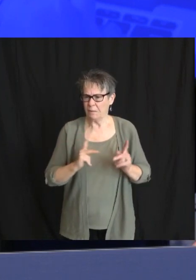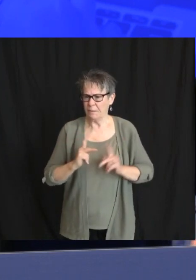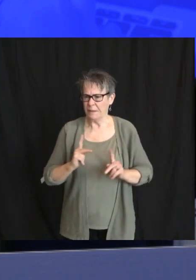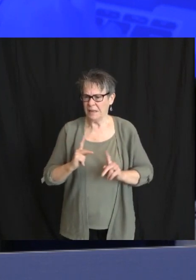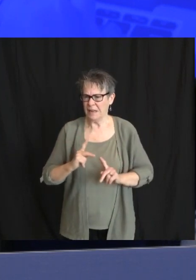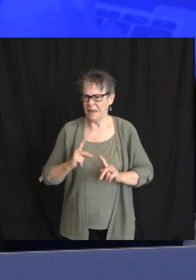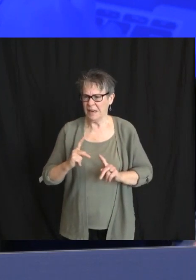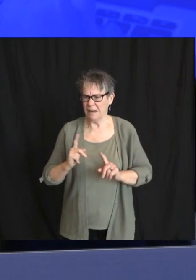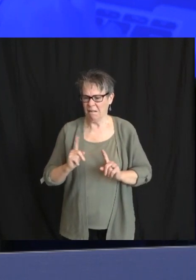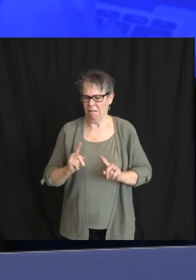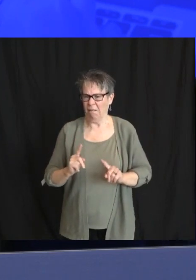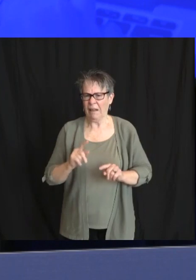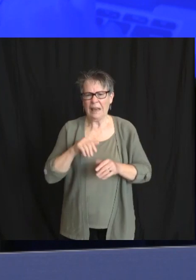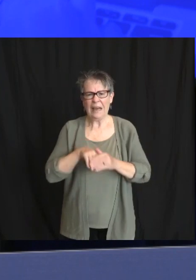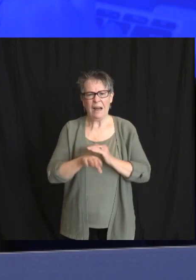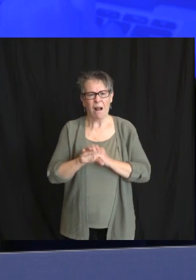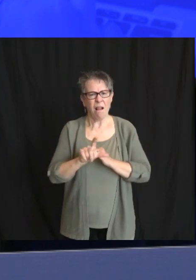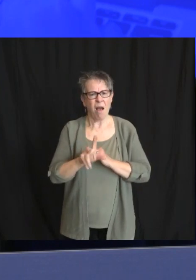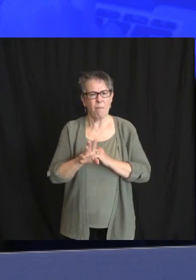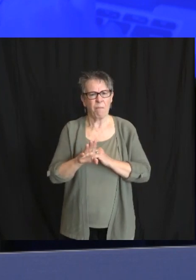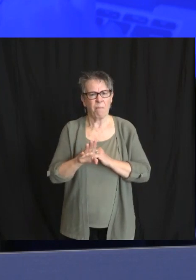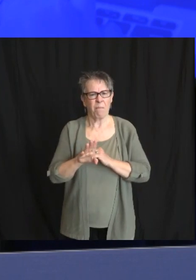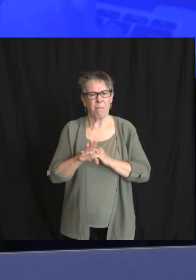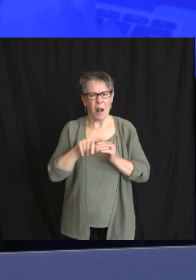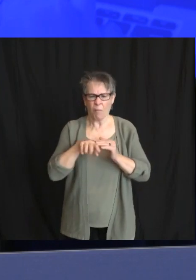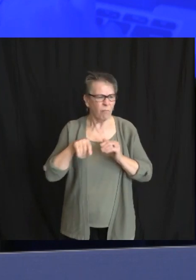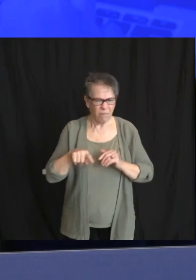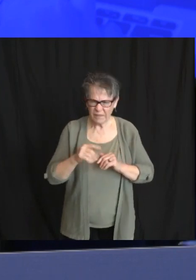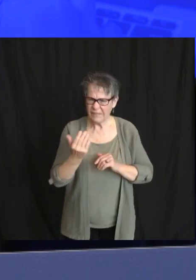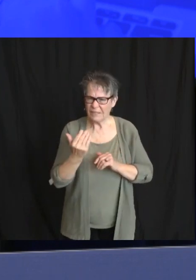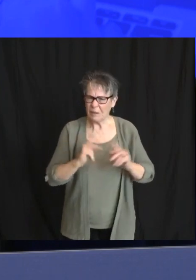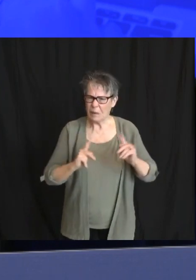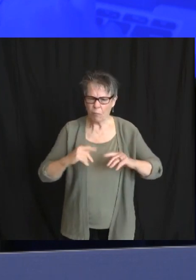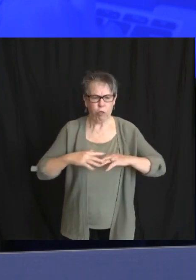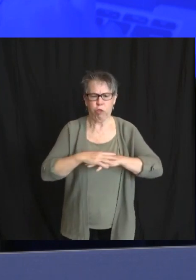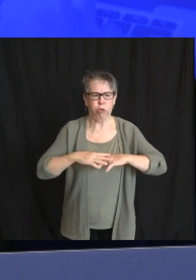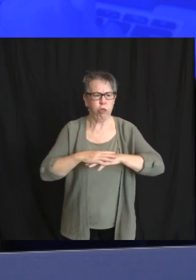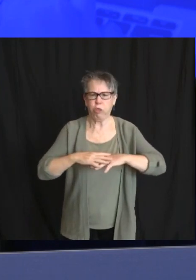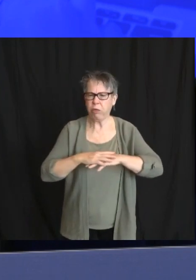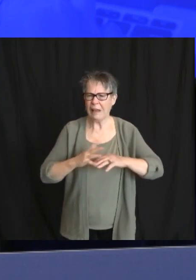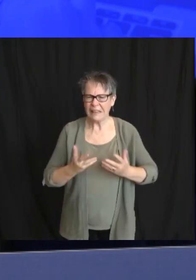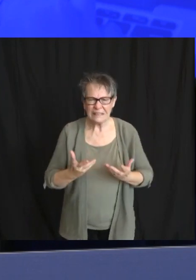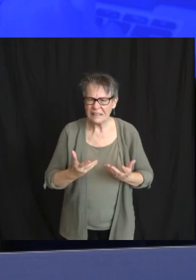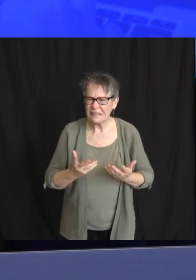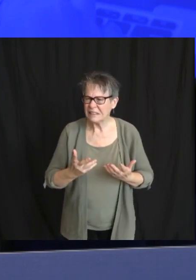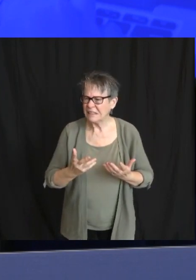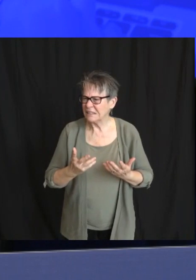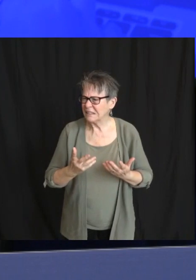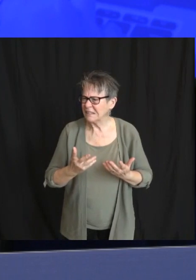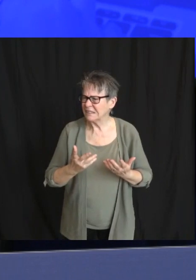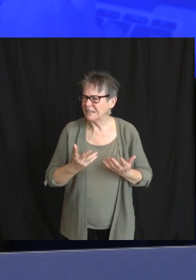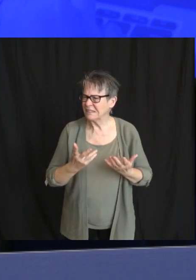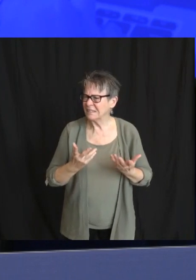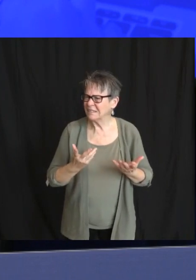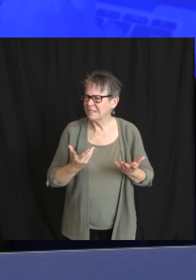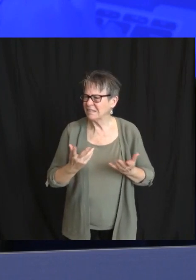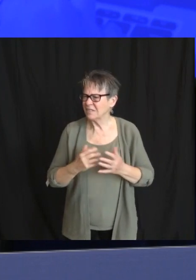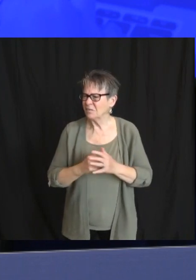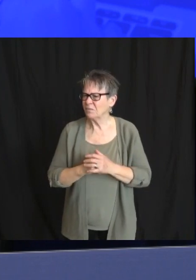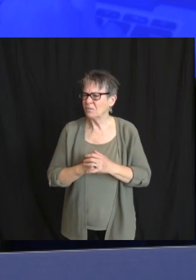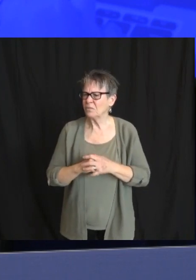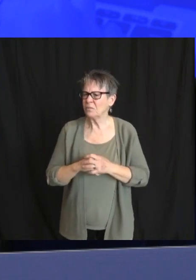just tag on to your comment about the Massachusetts donation, Governor. I did speak with the Office